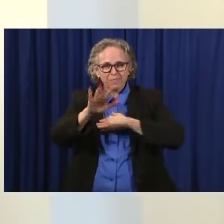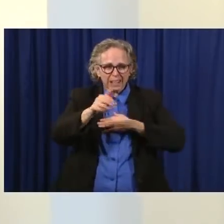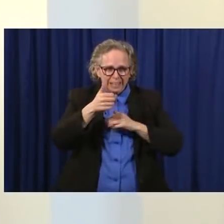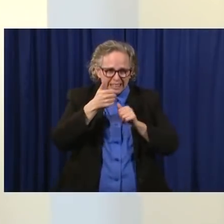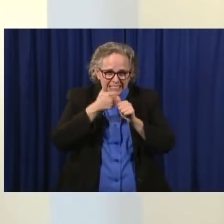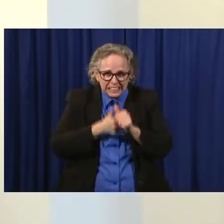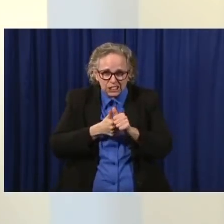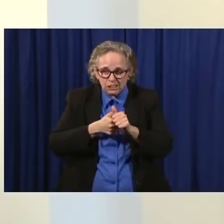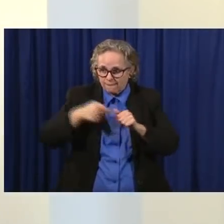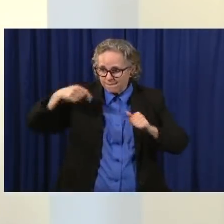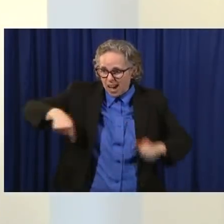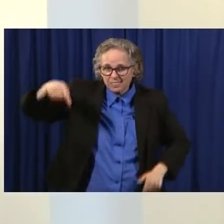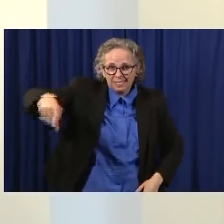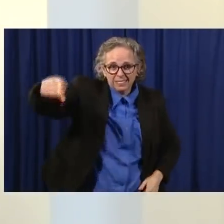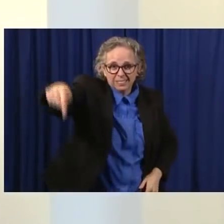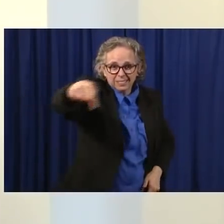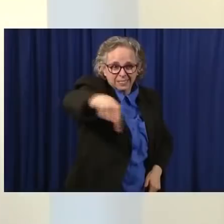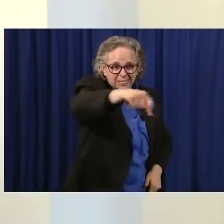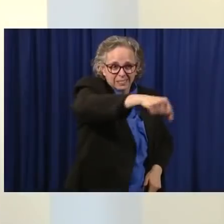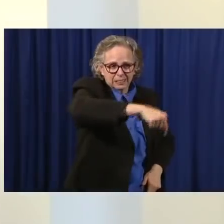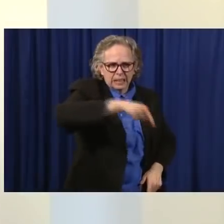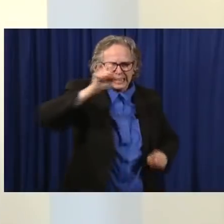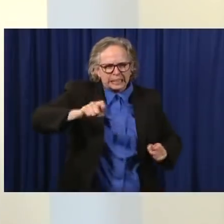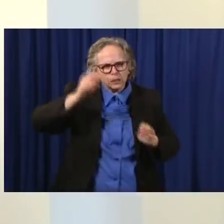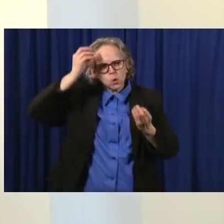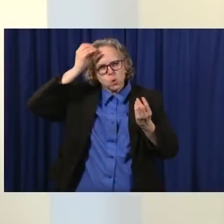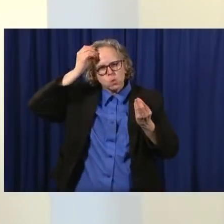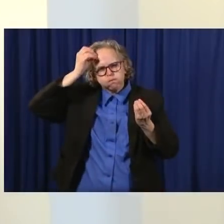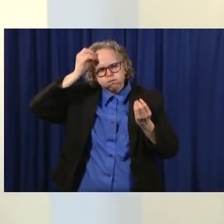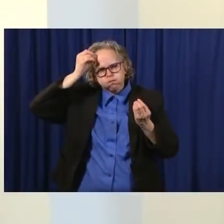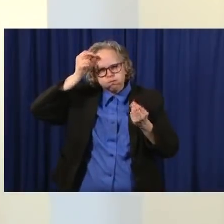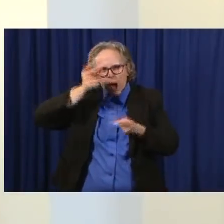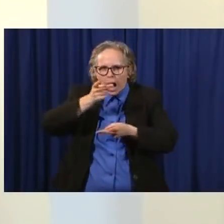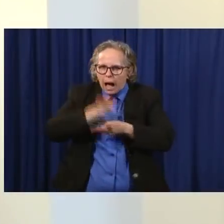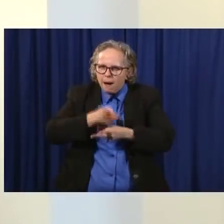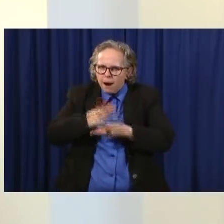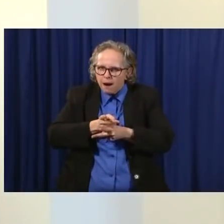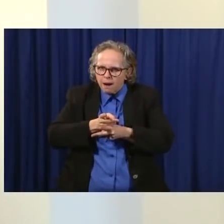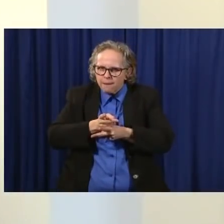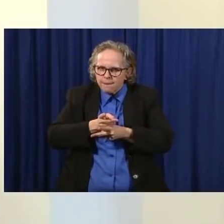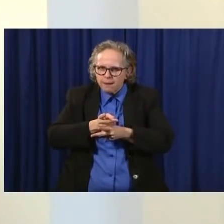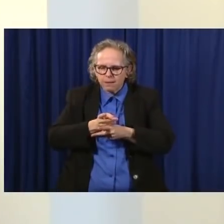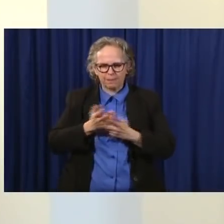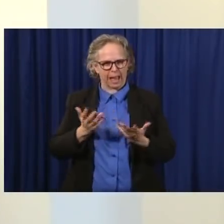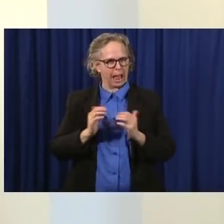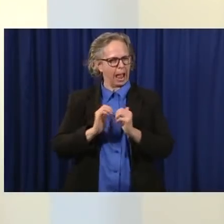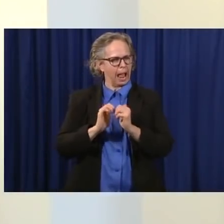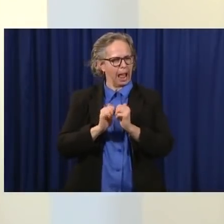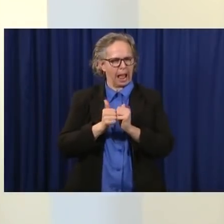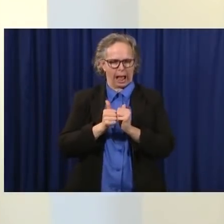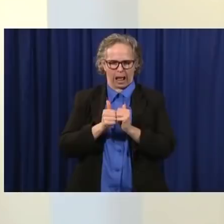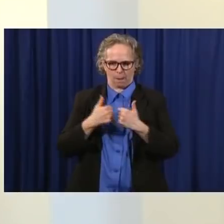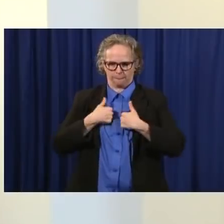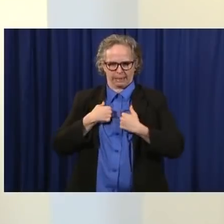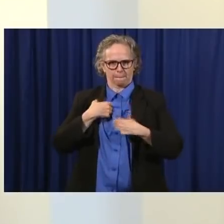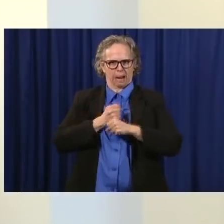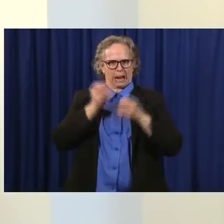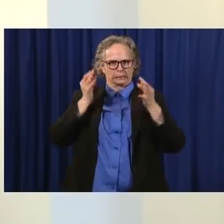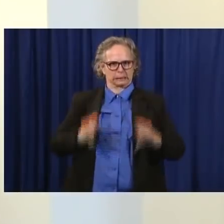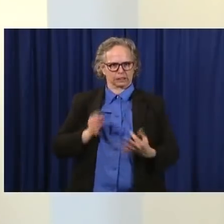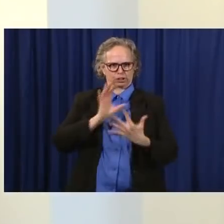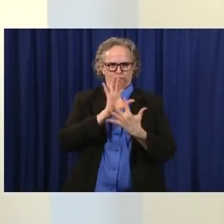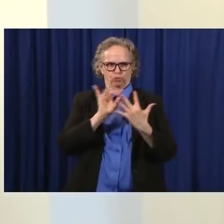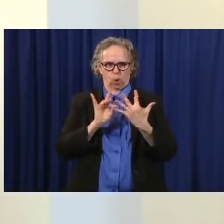us should be judicious in what we do now. We have choices to make, but how we make them is going to